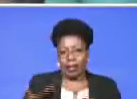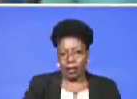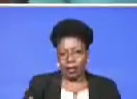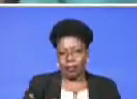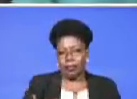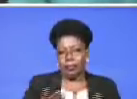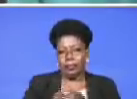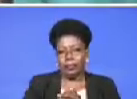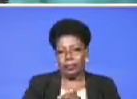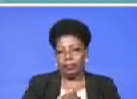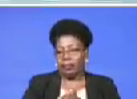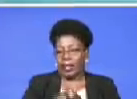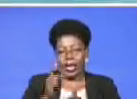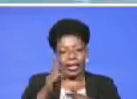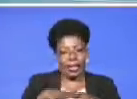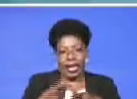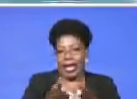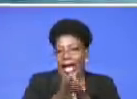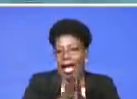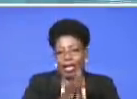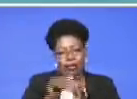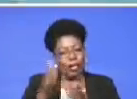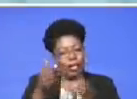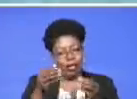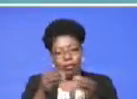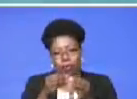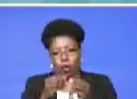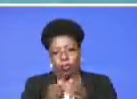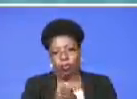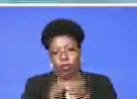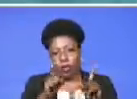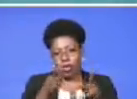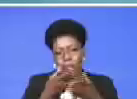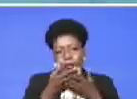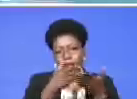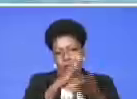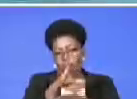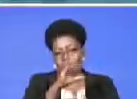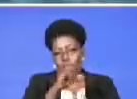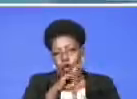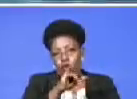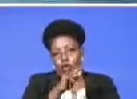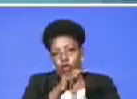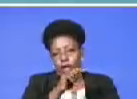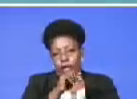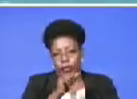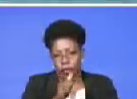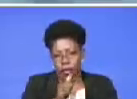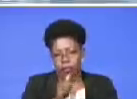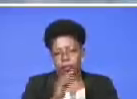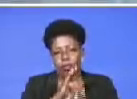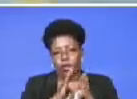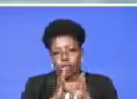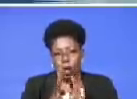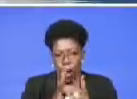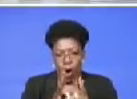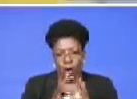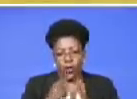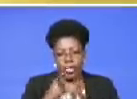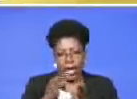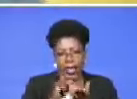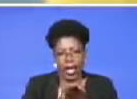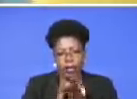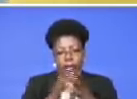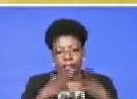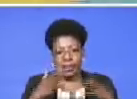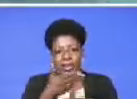and can't ask for anything more. I remember before Carifta, leading up to it at the different swim meets, when they talked, you said expect some big things